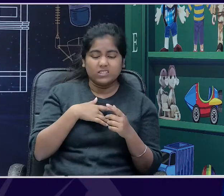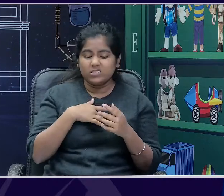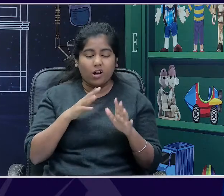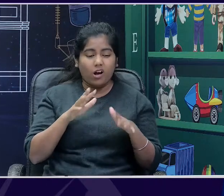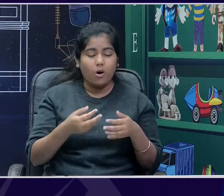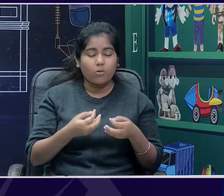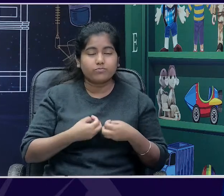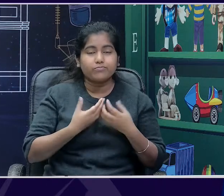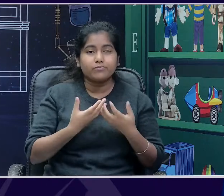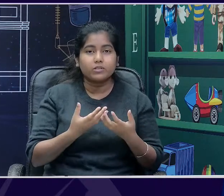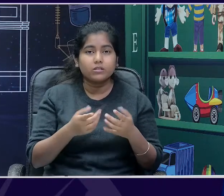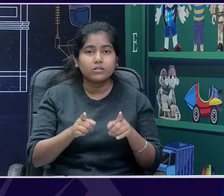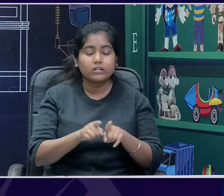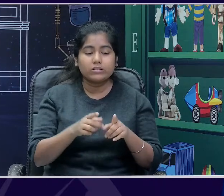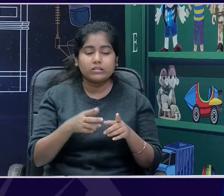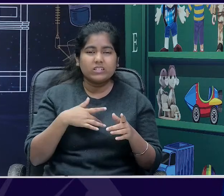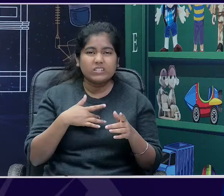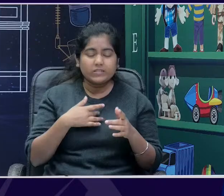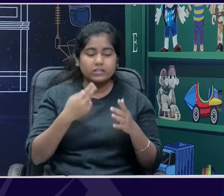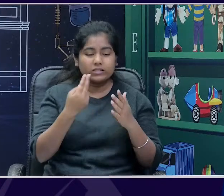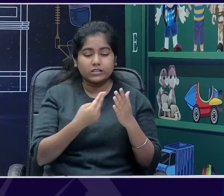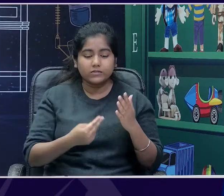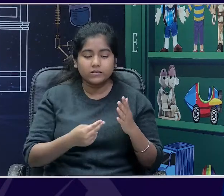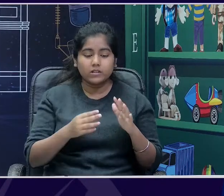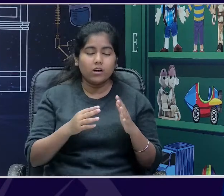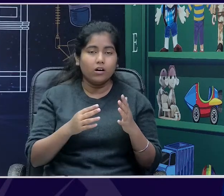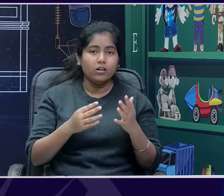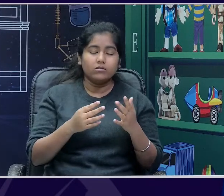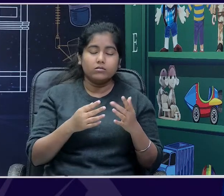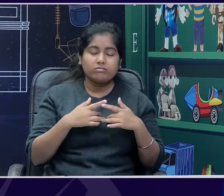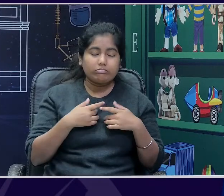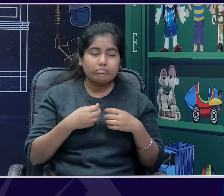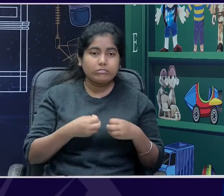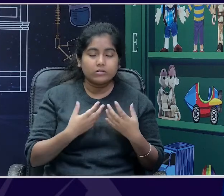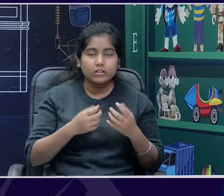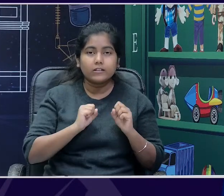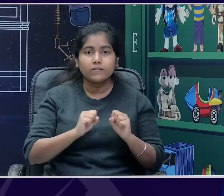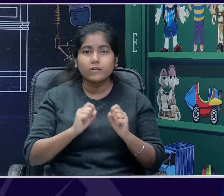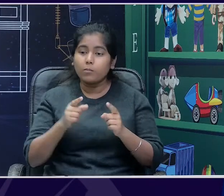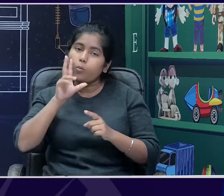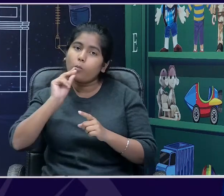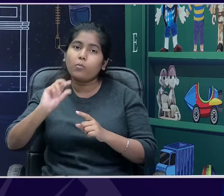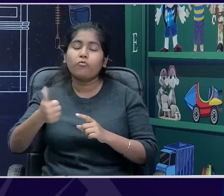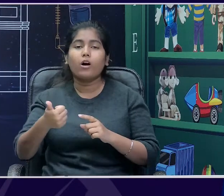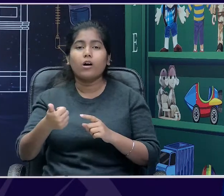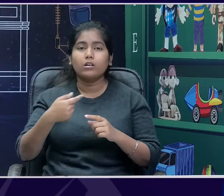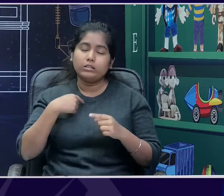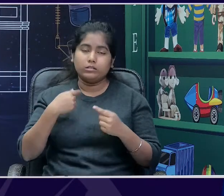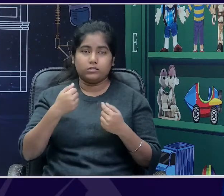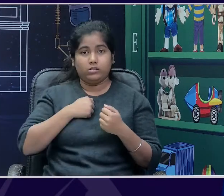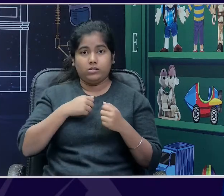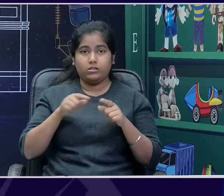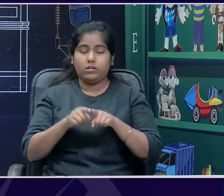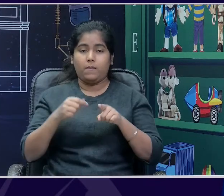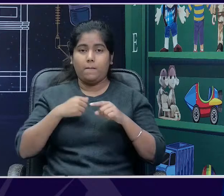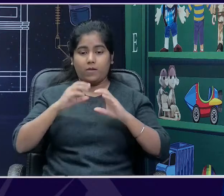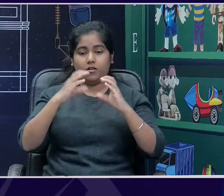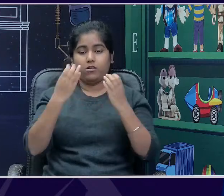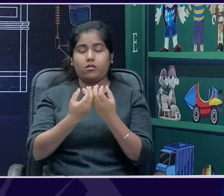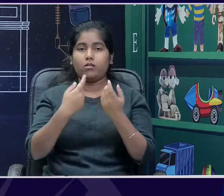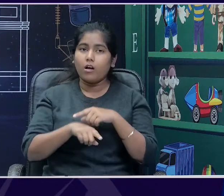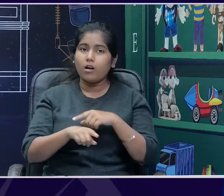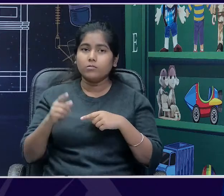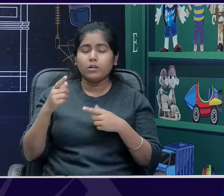it comes to the drawing part. Then in vocal part they are very good, because one student is in my class. When something vocal is going on,